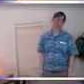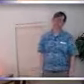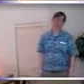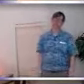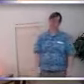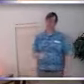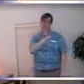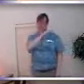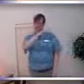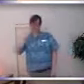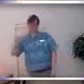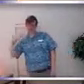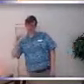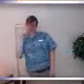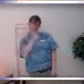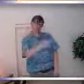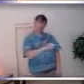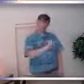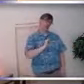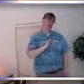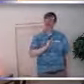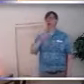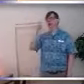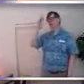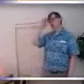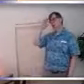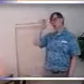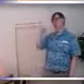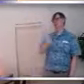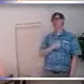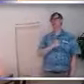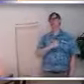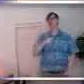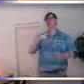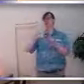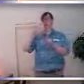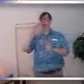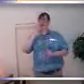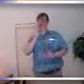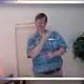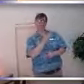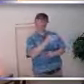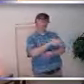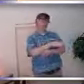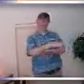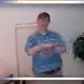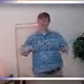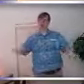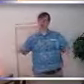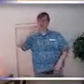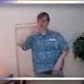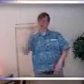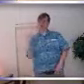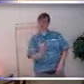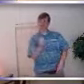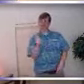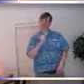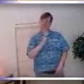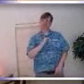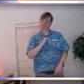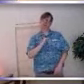and who I know myself to be, and not just me, but